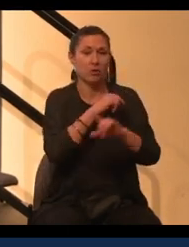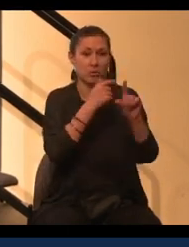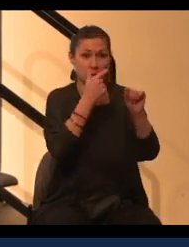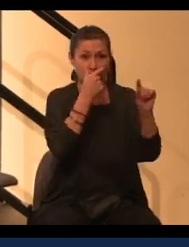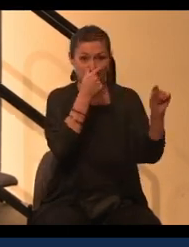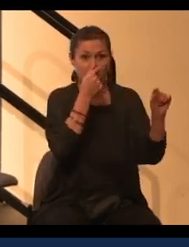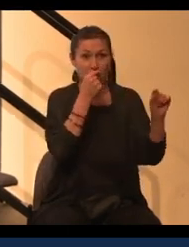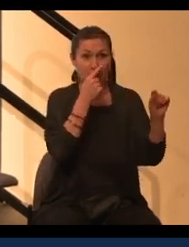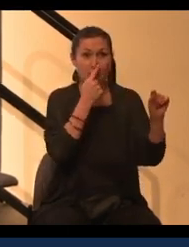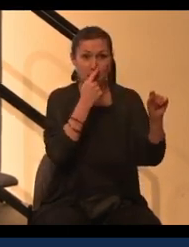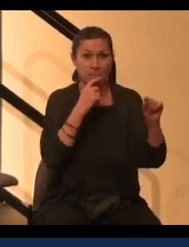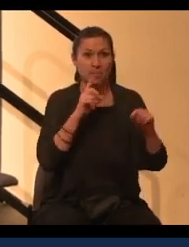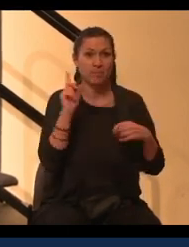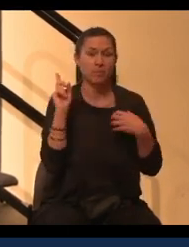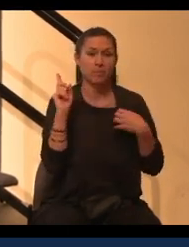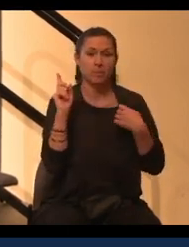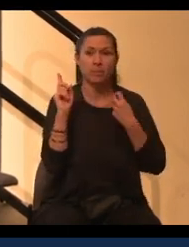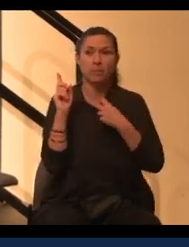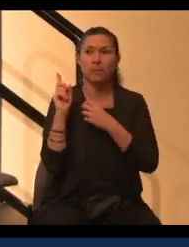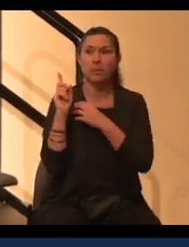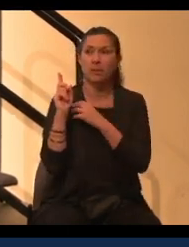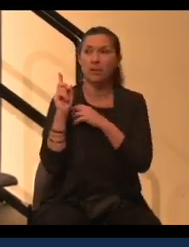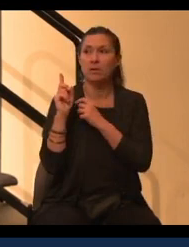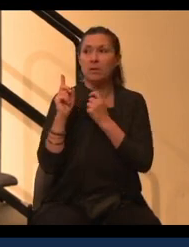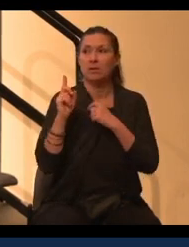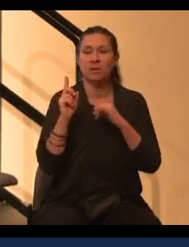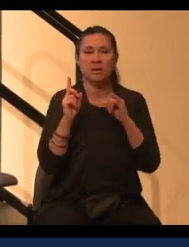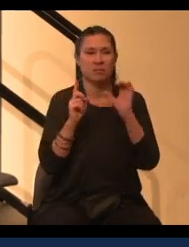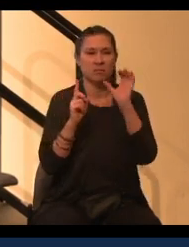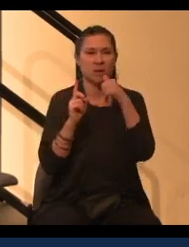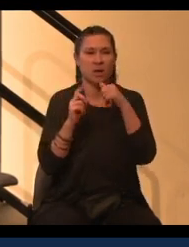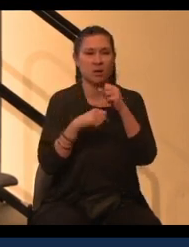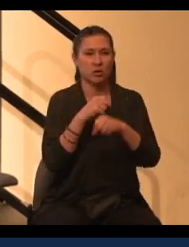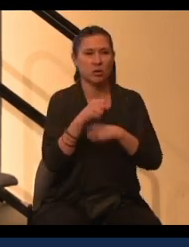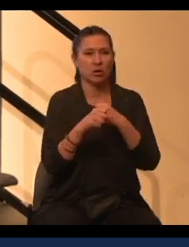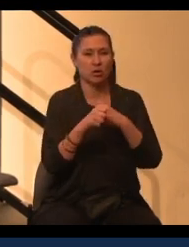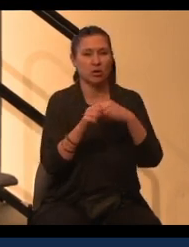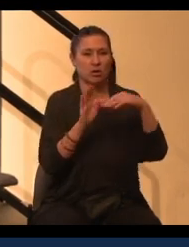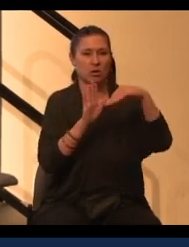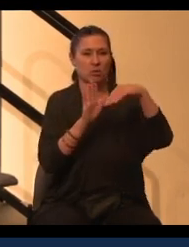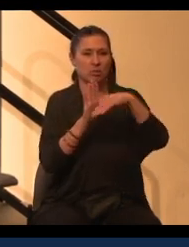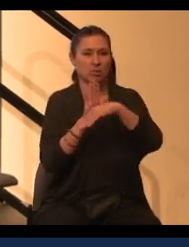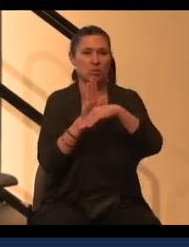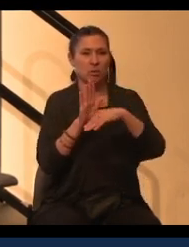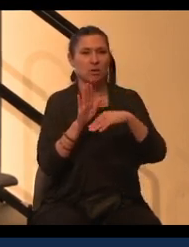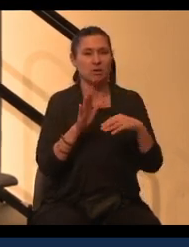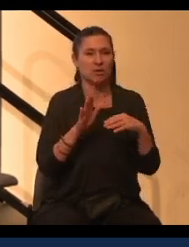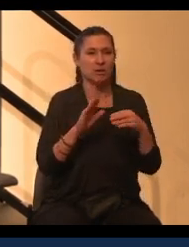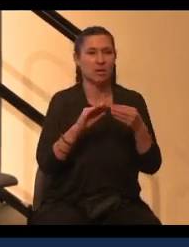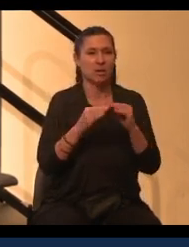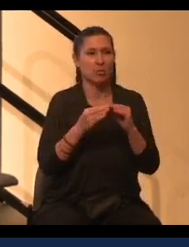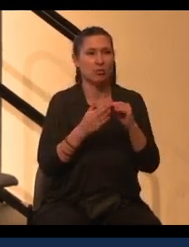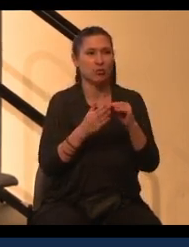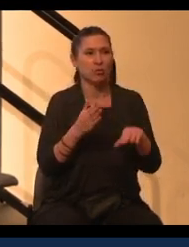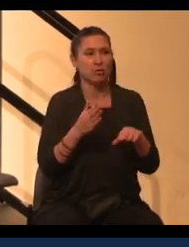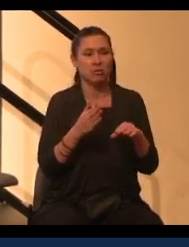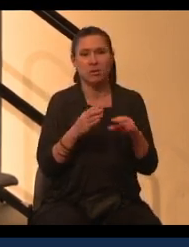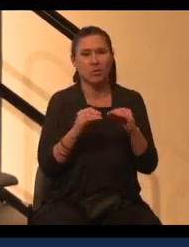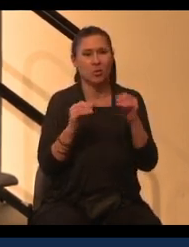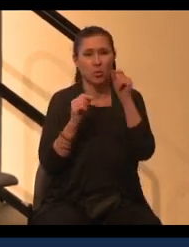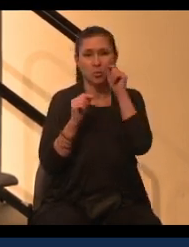2020, that's I'll call it the anomaly year where there was a decline in our student population, but it's no